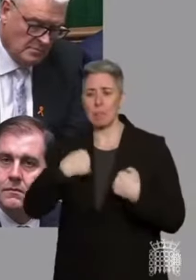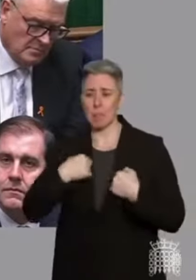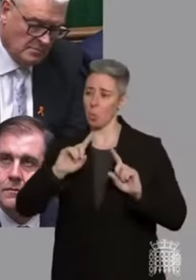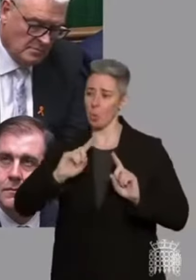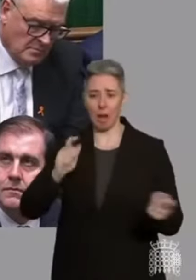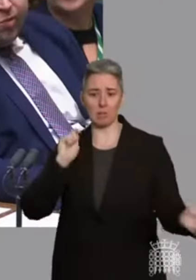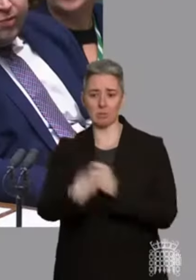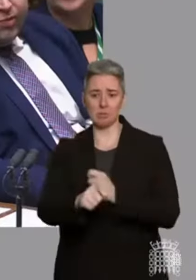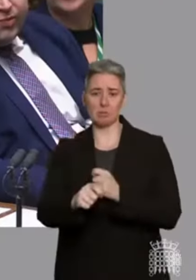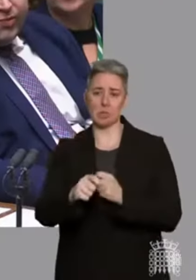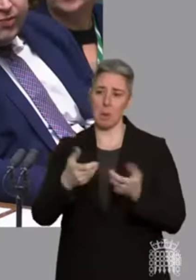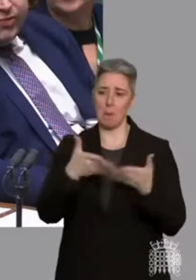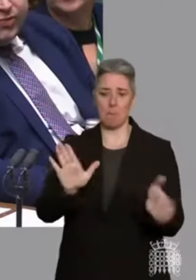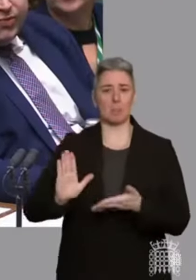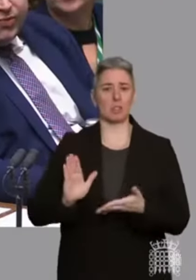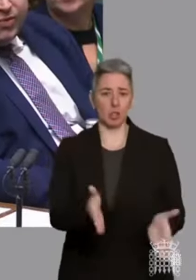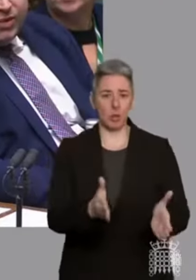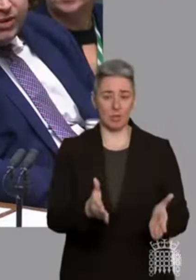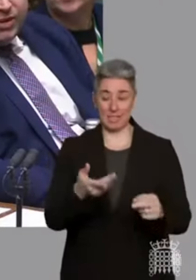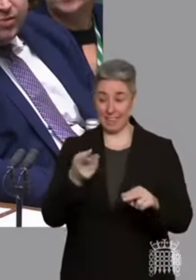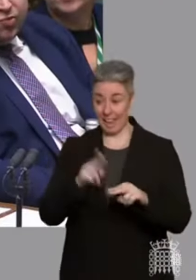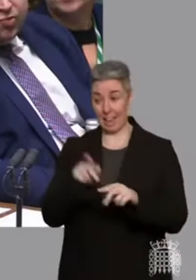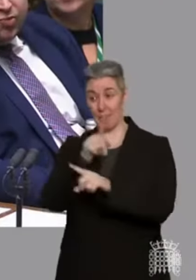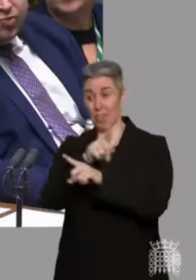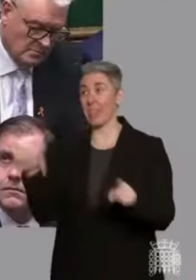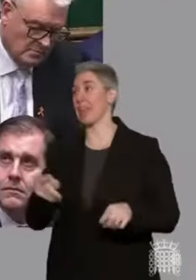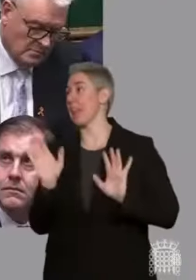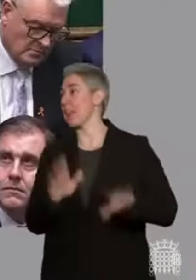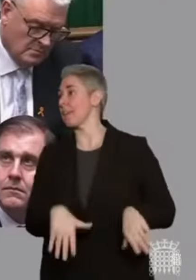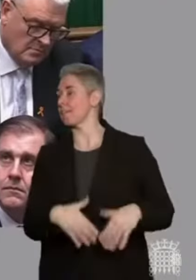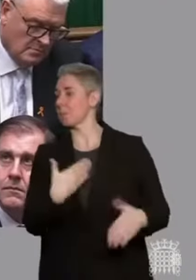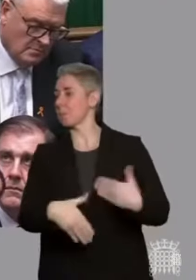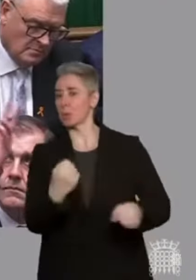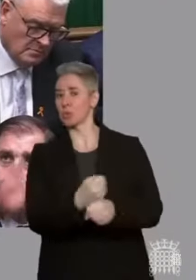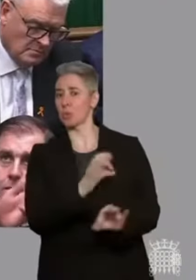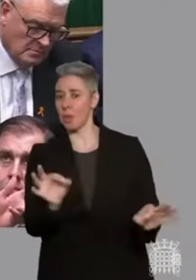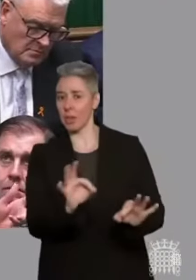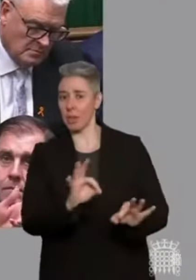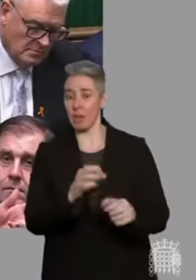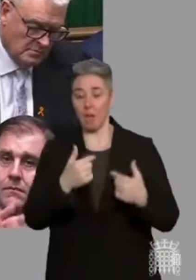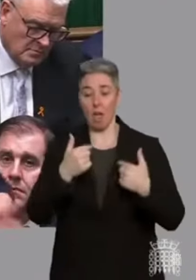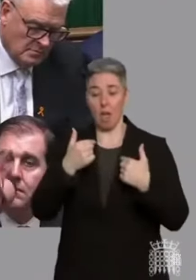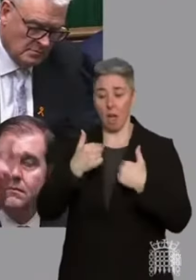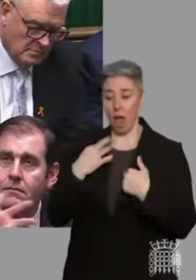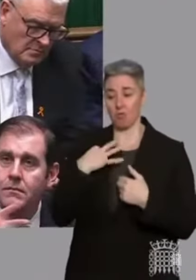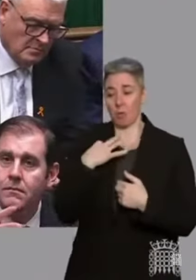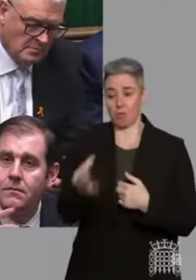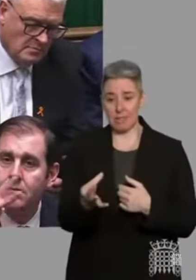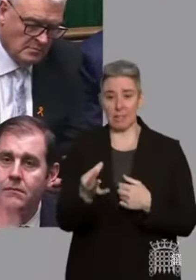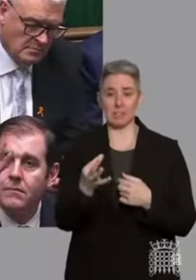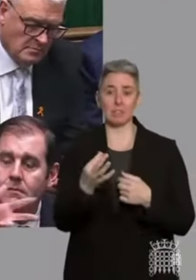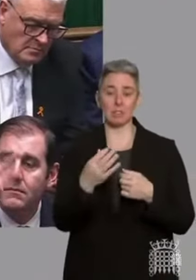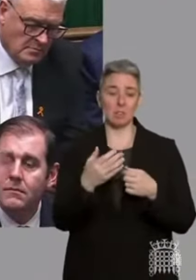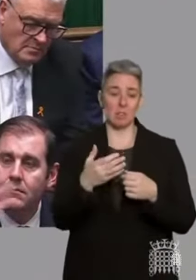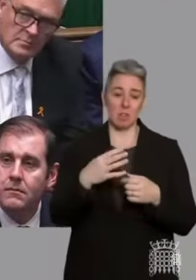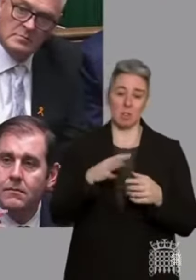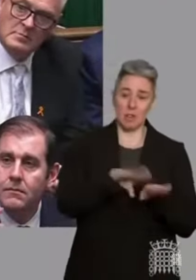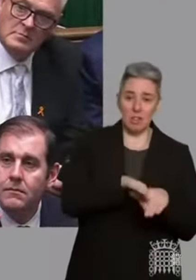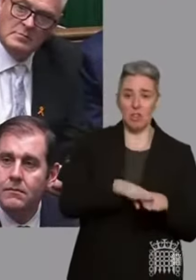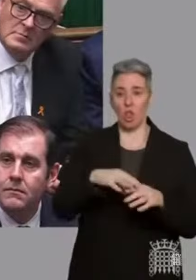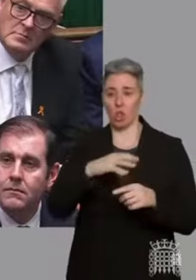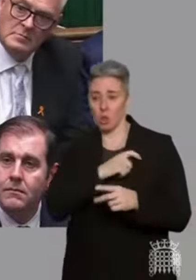The people in Northern Ireland who I represent, nationalist, unionist and unaligned like myself, are all out of aces. Our public services are